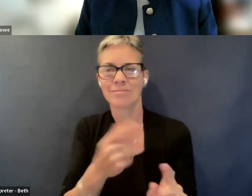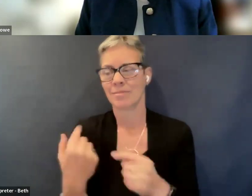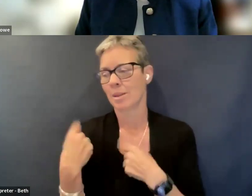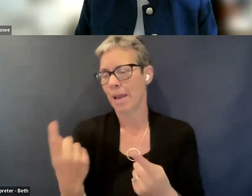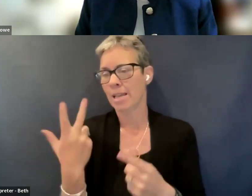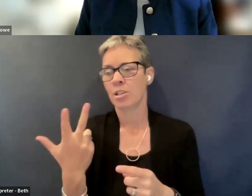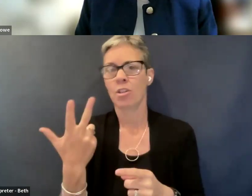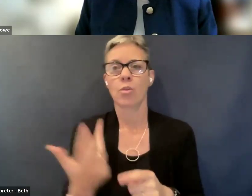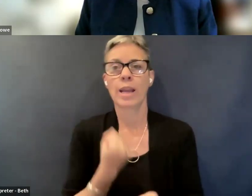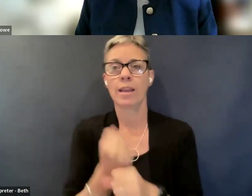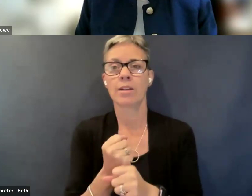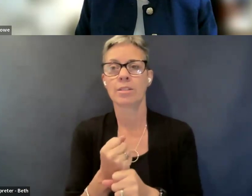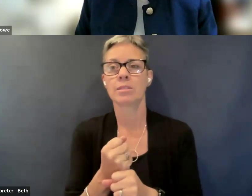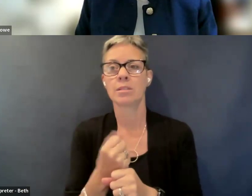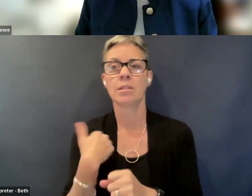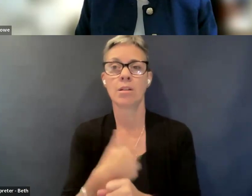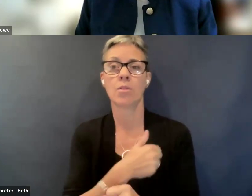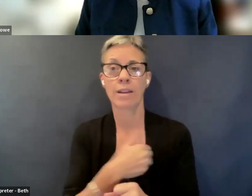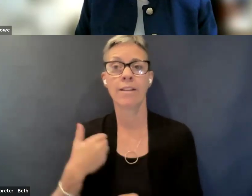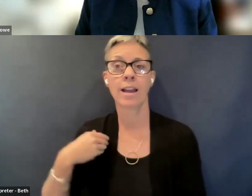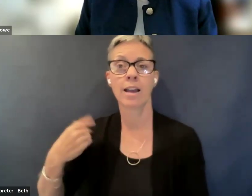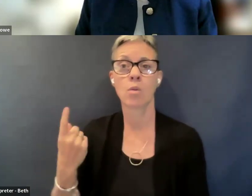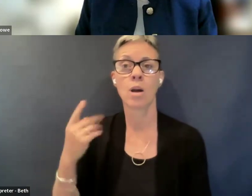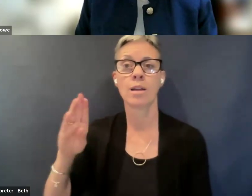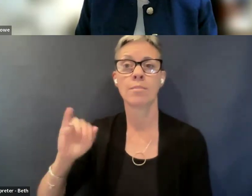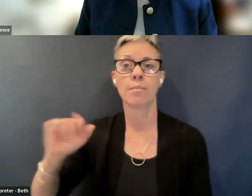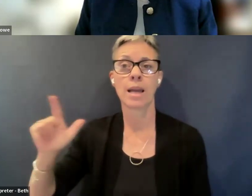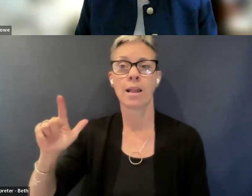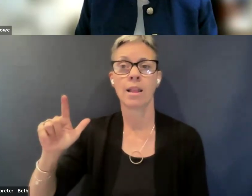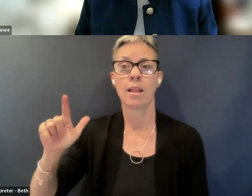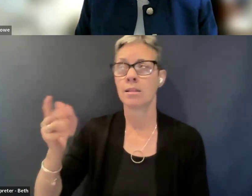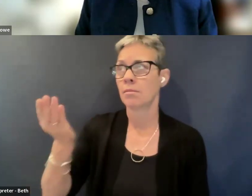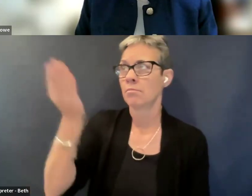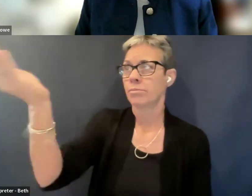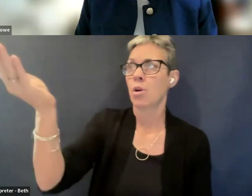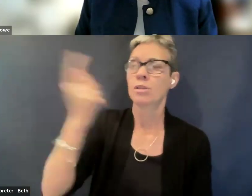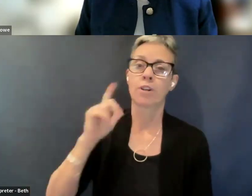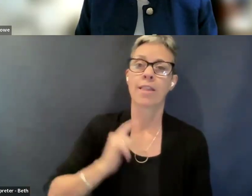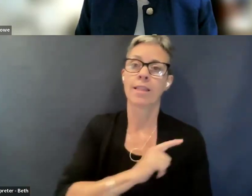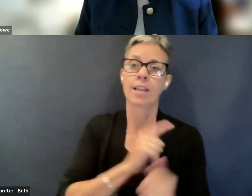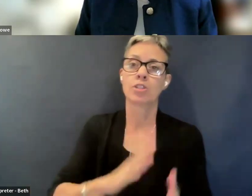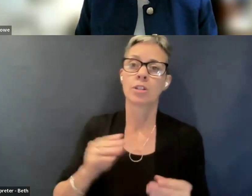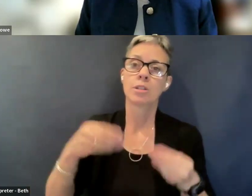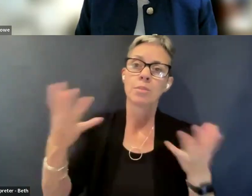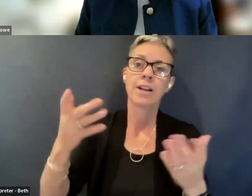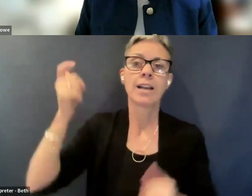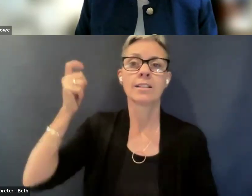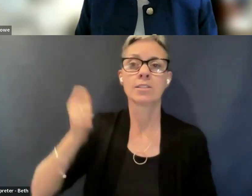years, we've had a bill in front of the legislature to provide scholarships